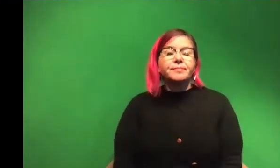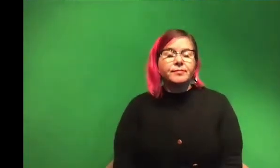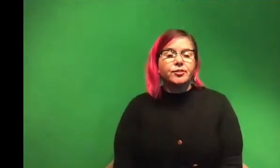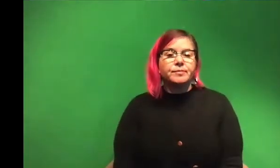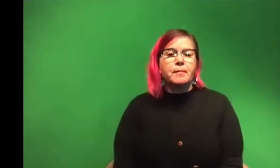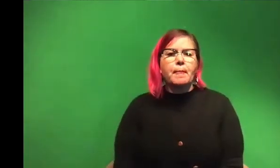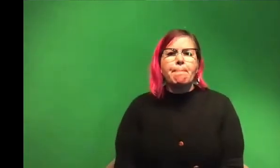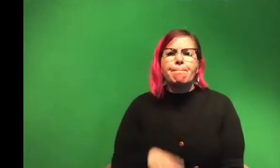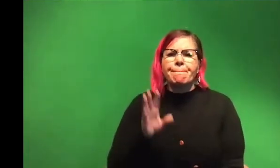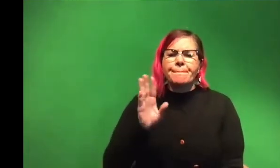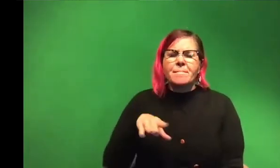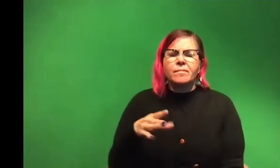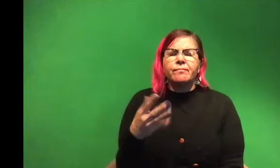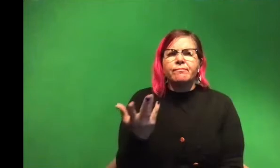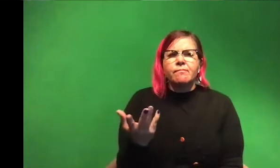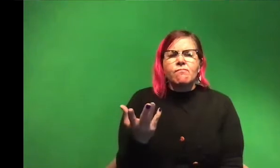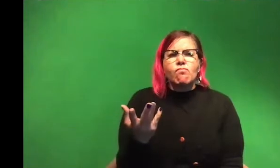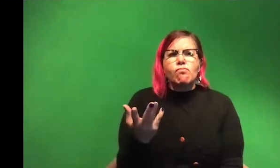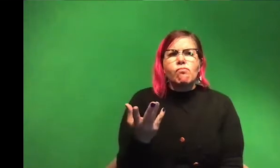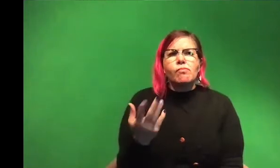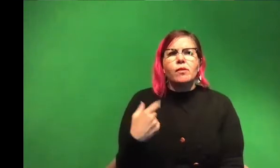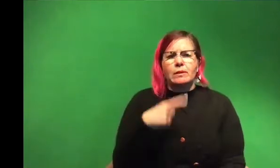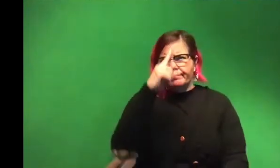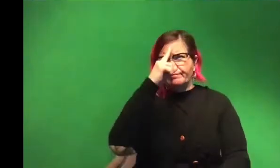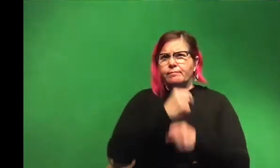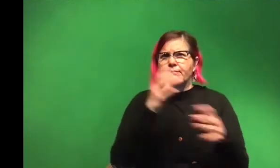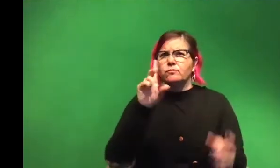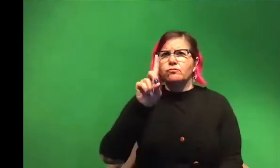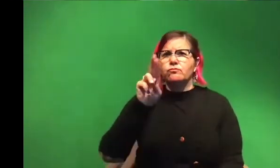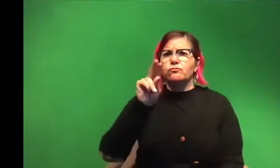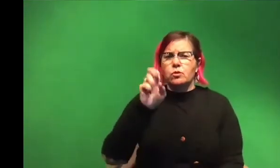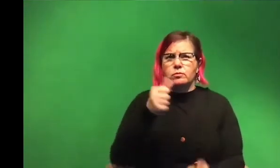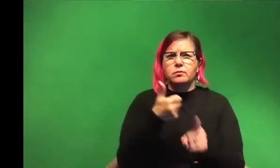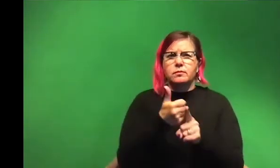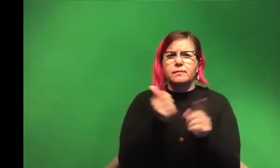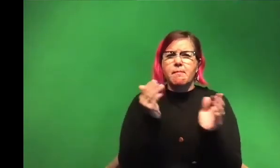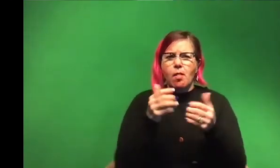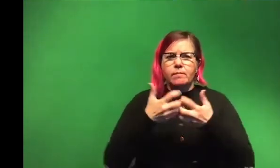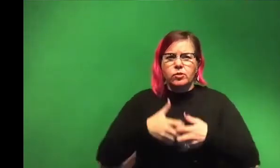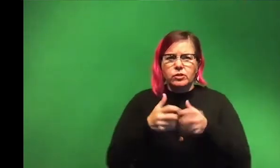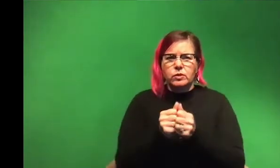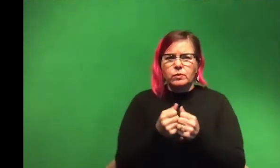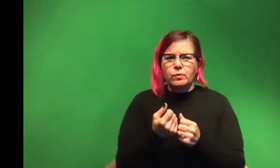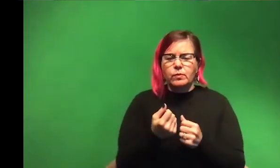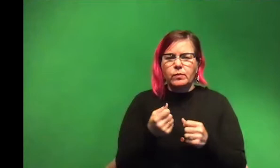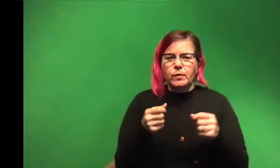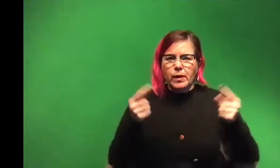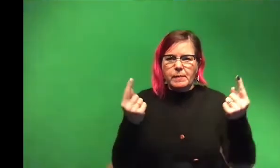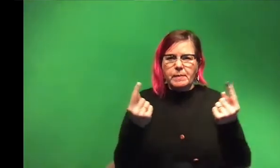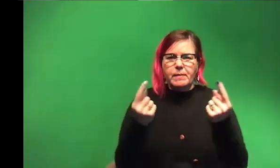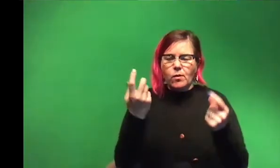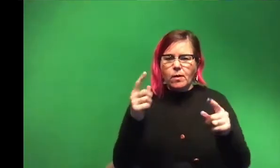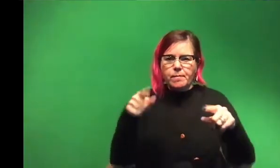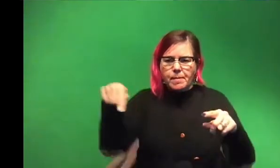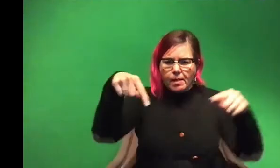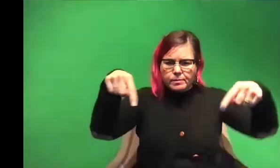so so as we imagine it, drones are those little machines with 4 propellers that go up